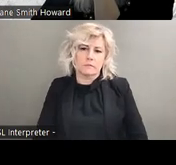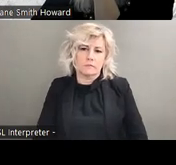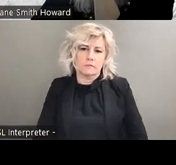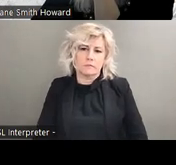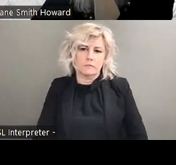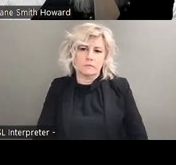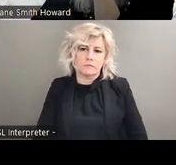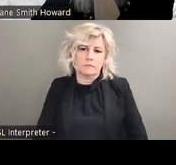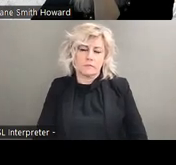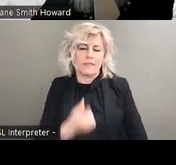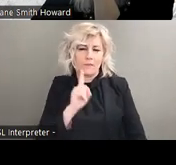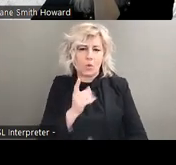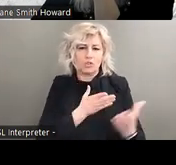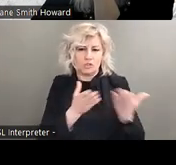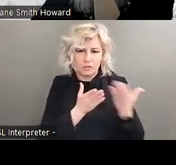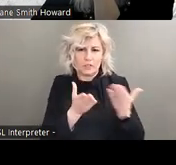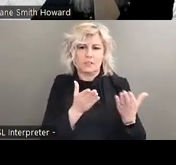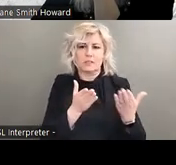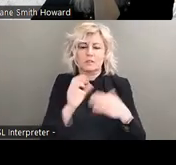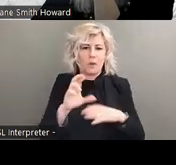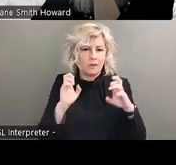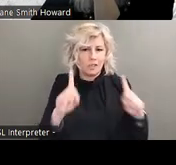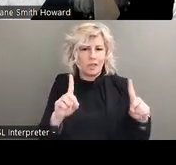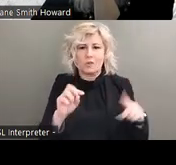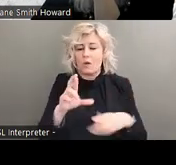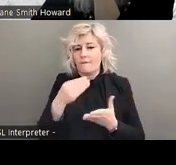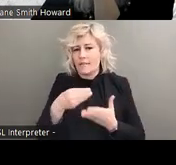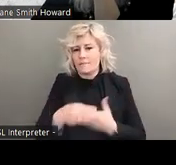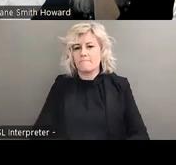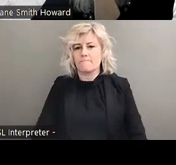in terms of service or, you know, education or funding.